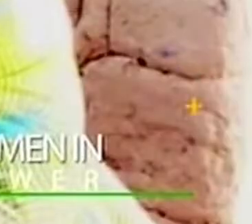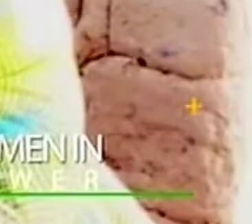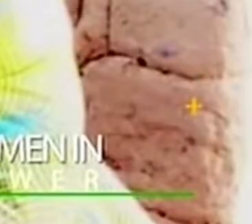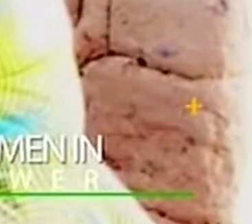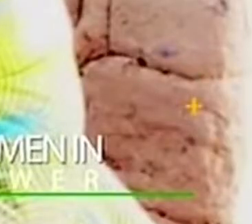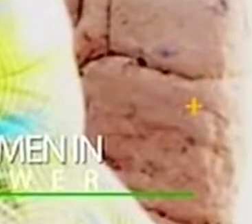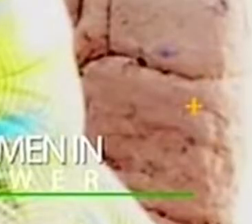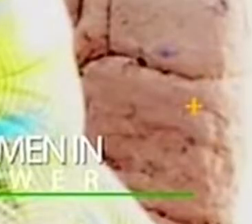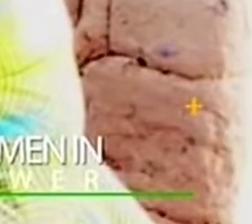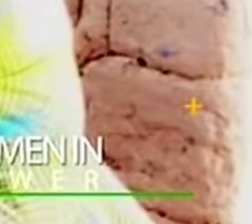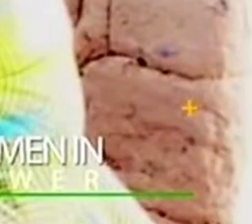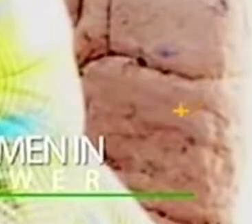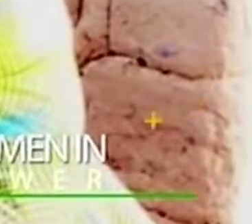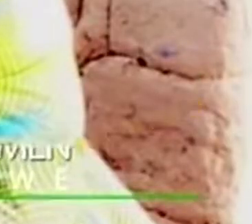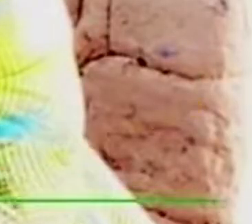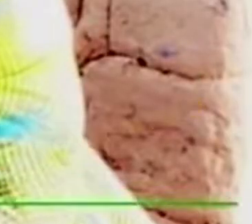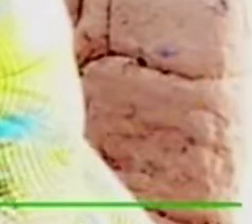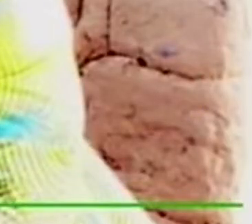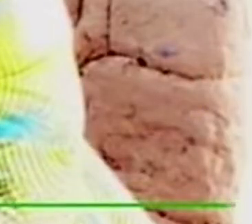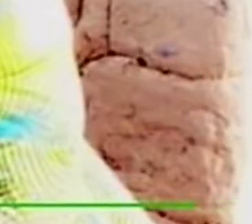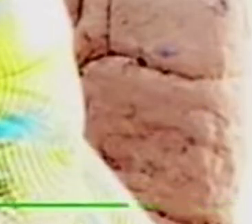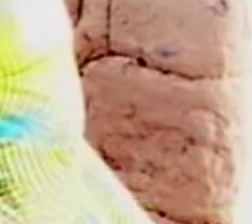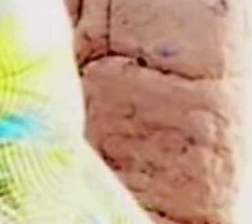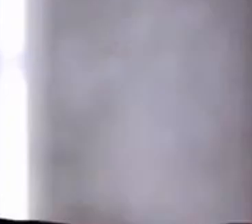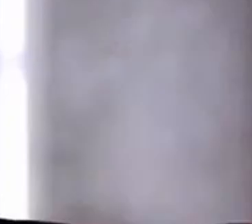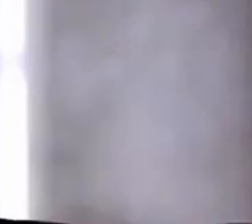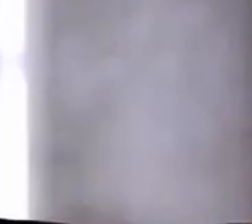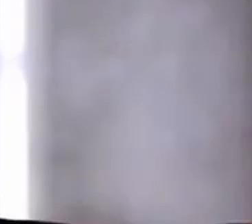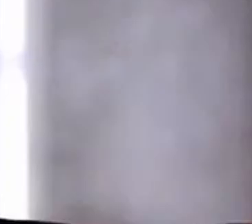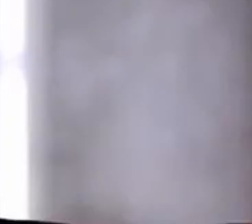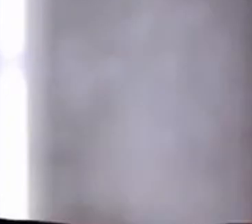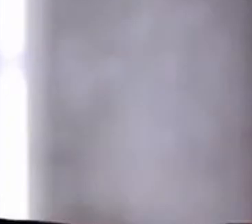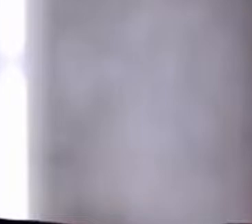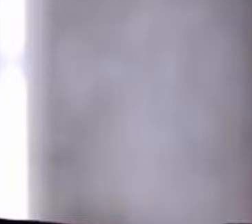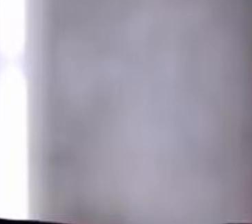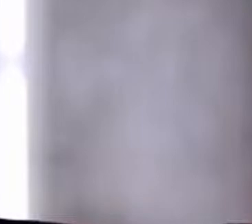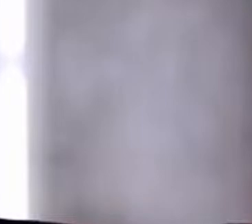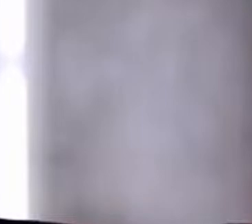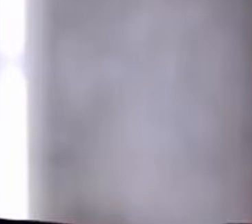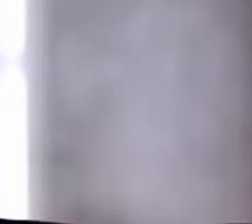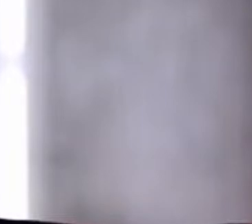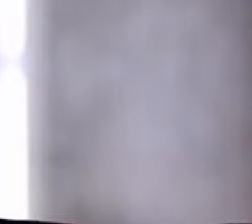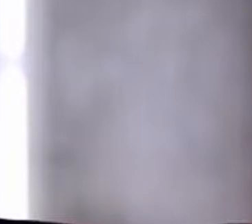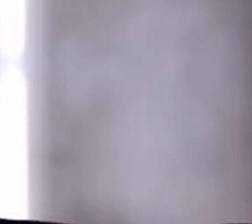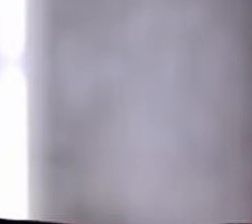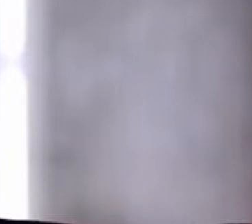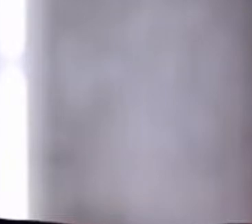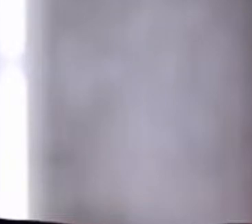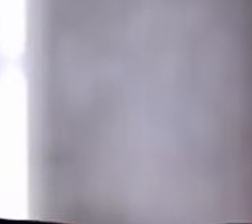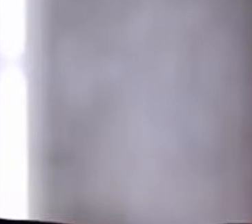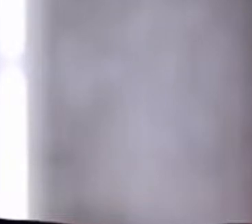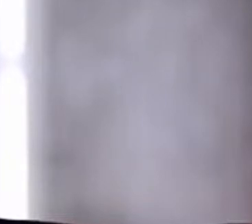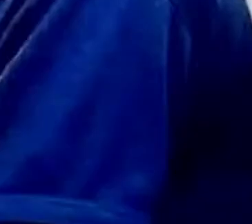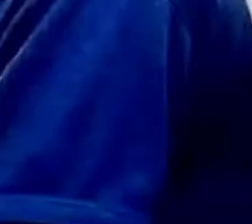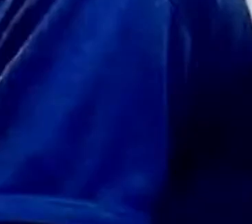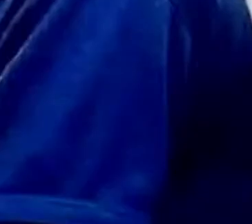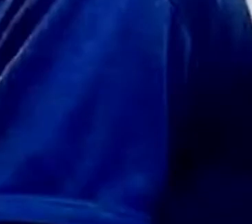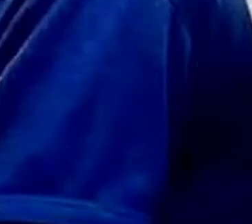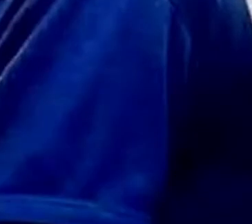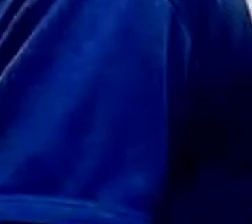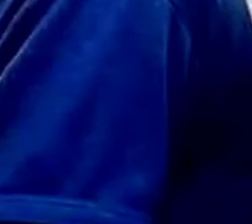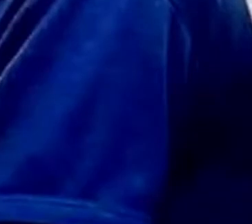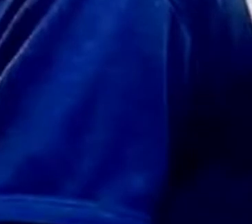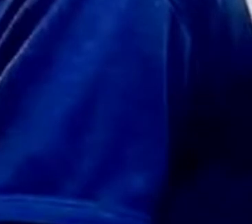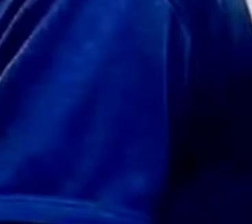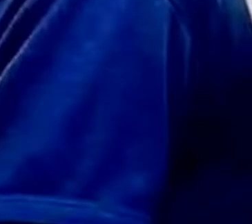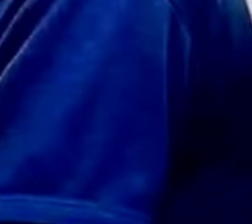the constituency, they'll be able to tell you, okay, ma'am, here you need to do this. Here where there's a need for there, but the support is there.